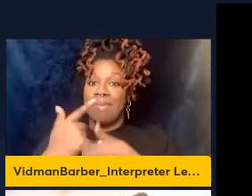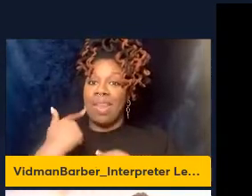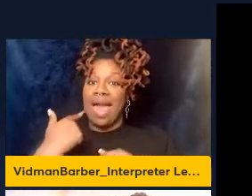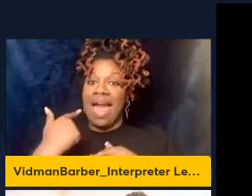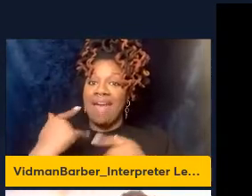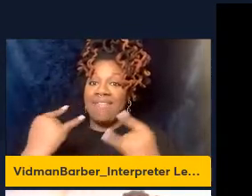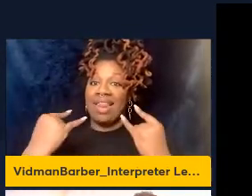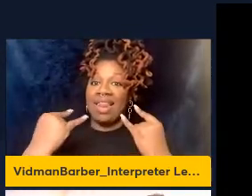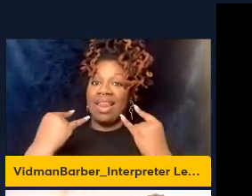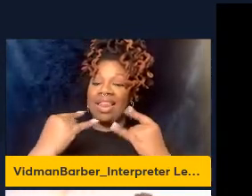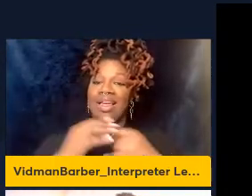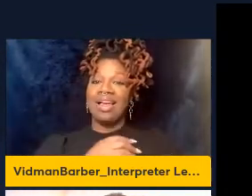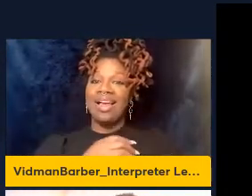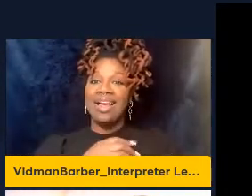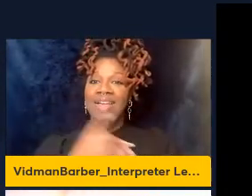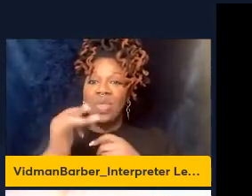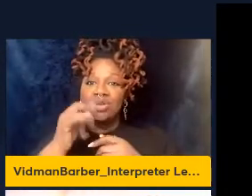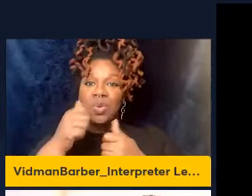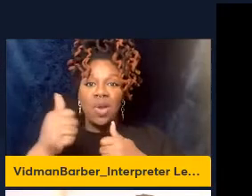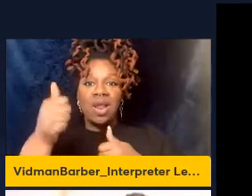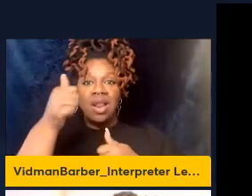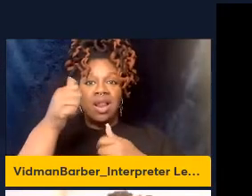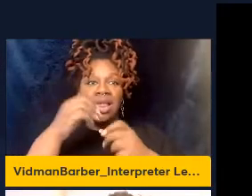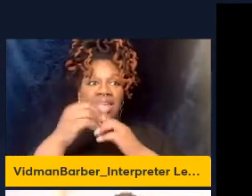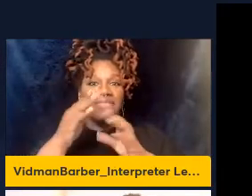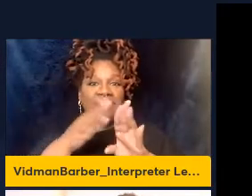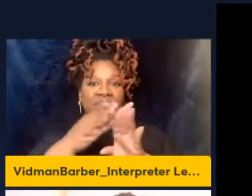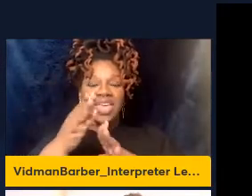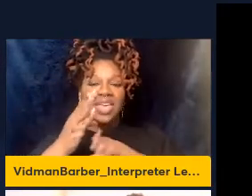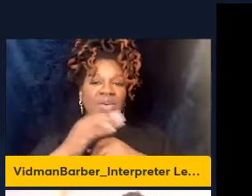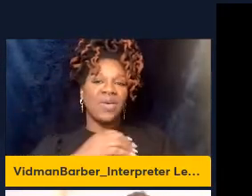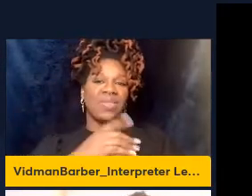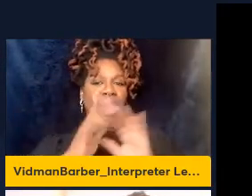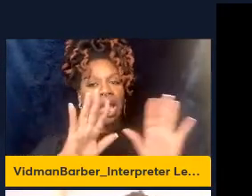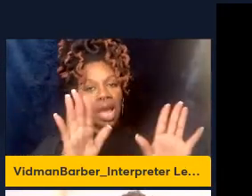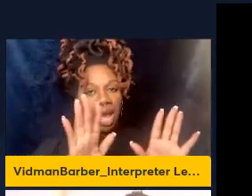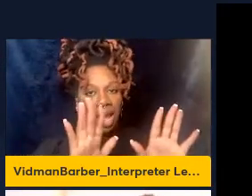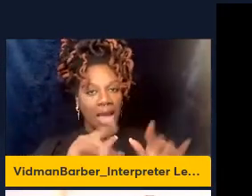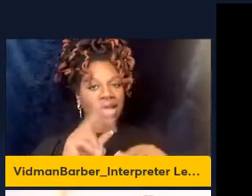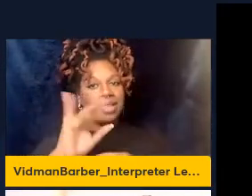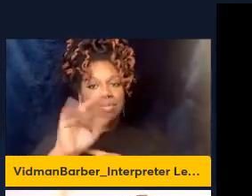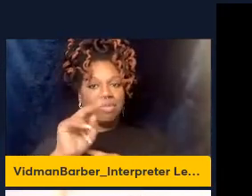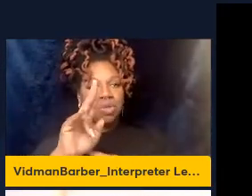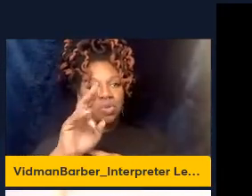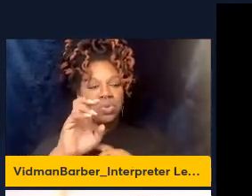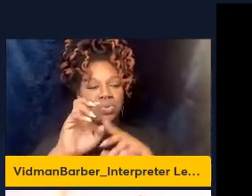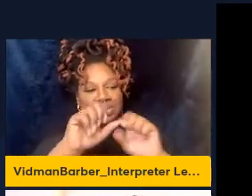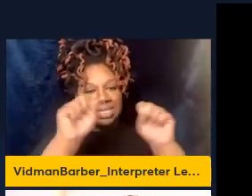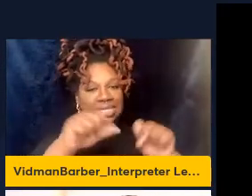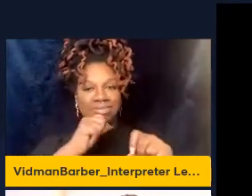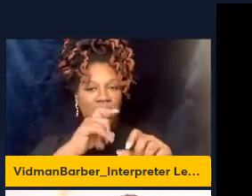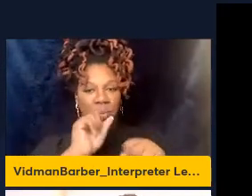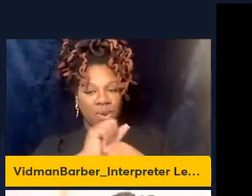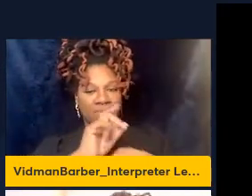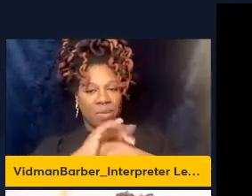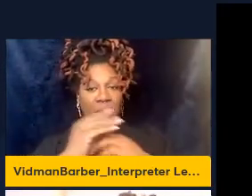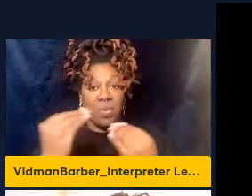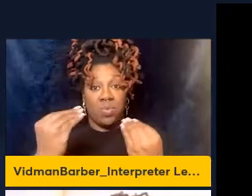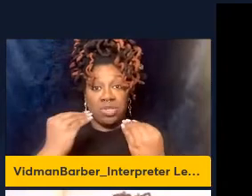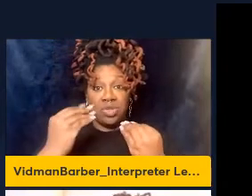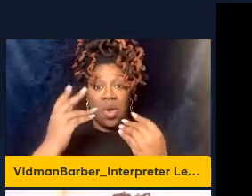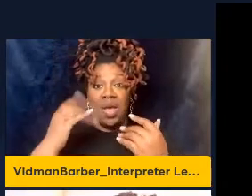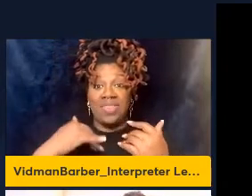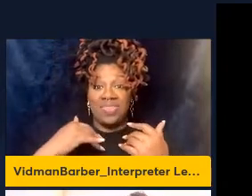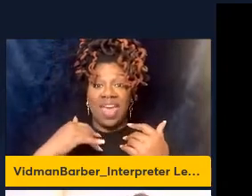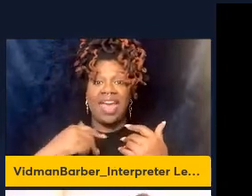by people who were senior in the field, who were immunologists, and it's like, okay, that's not how the immune system works. We were taught that classically small dietary